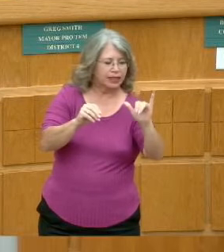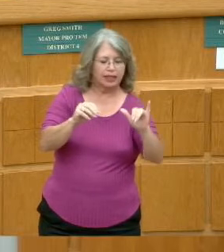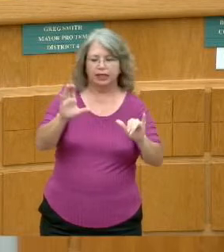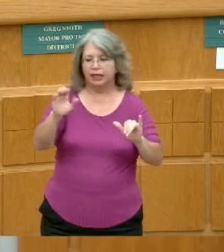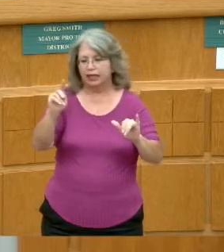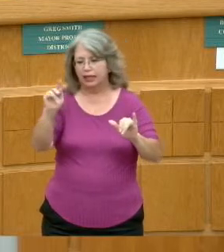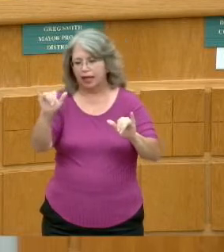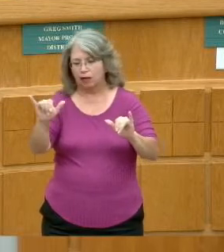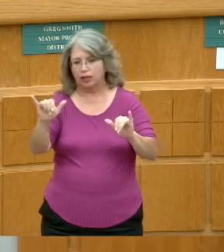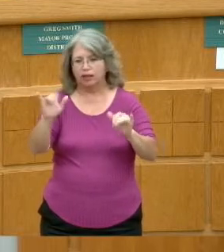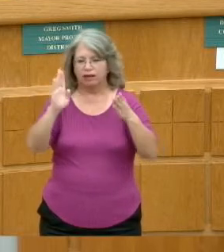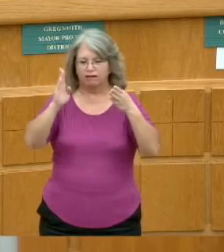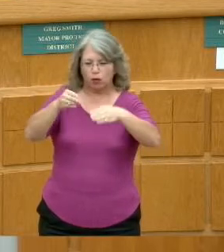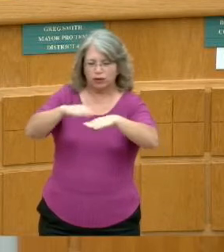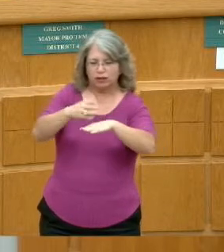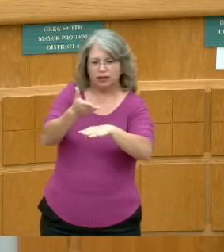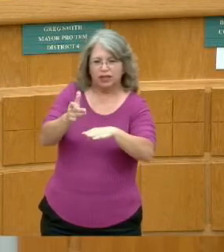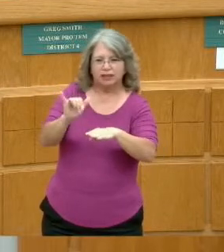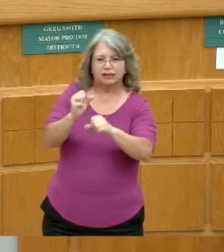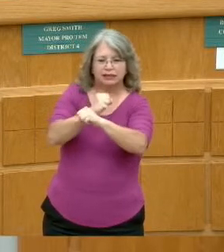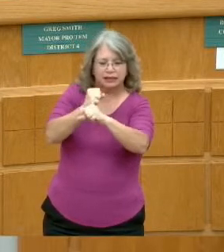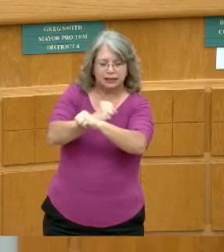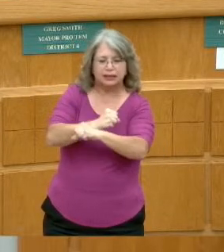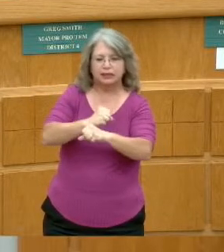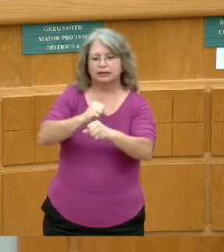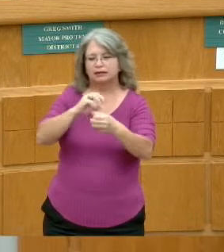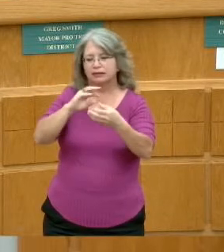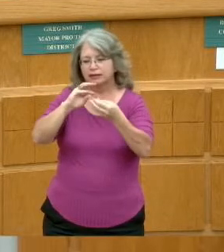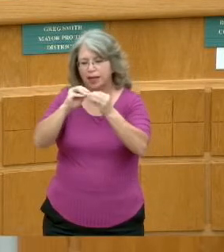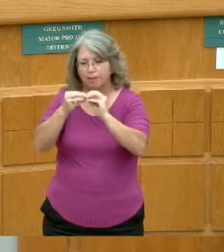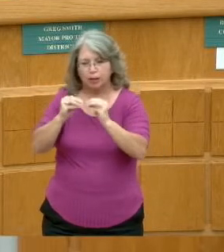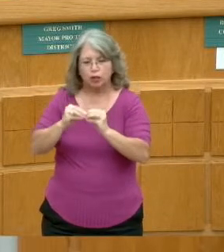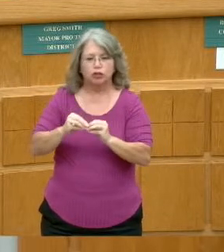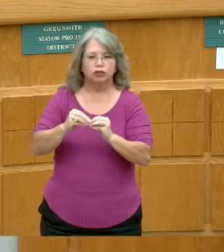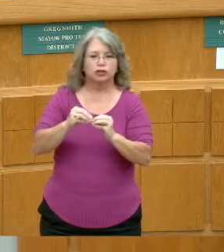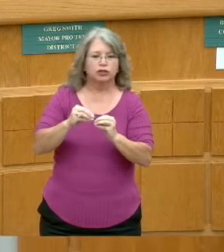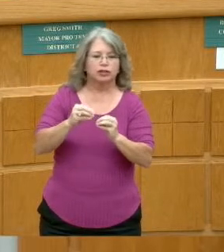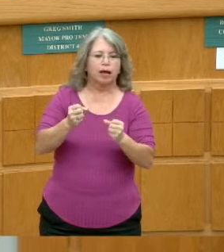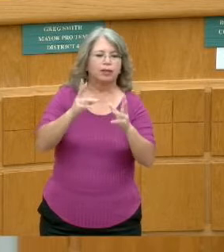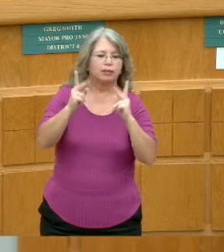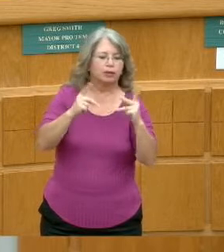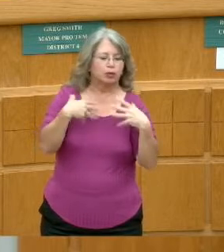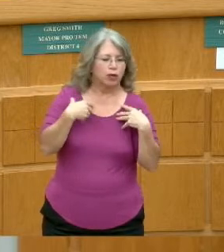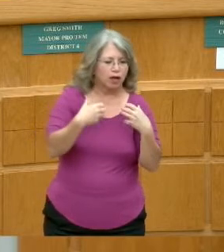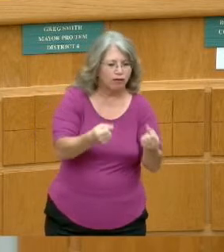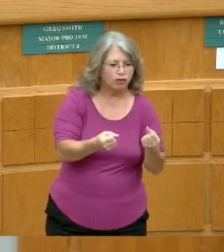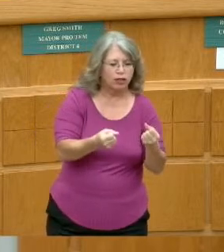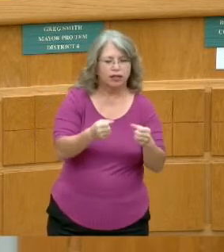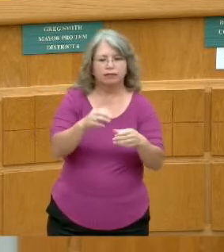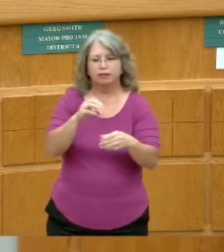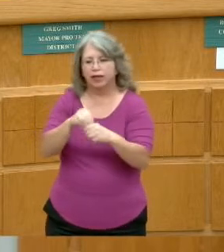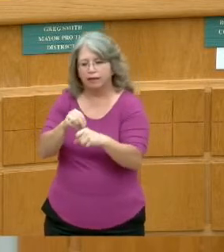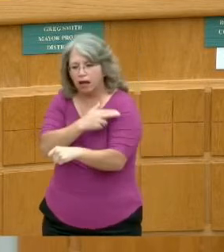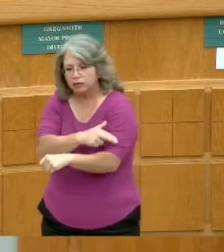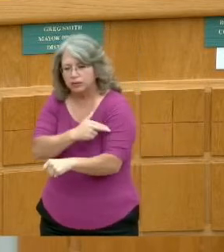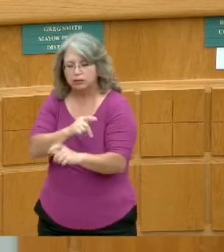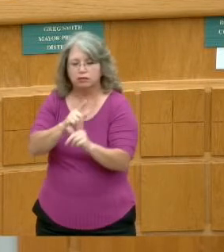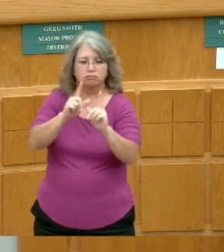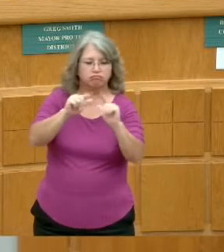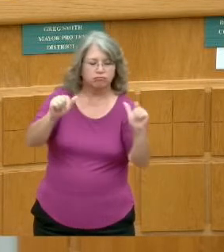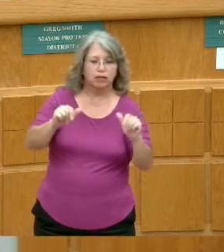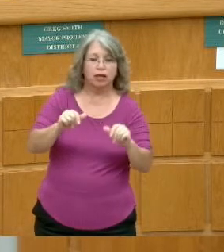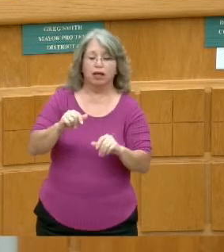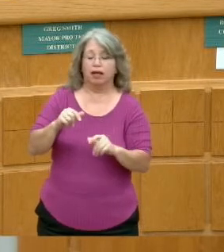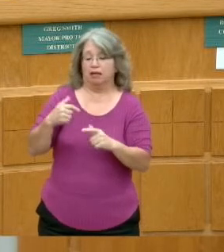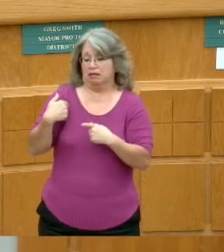our statistics, how many COVID cases were there or are there, how persons are recovering in the hospital. On Fridays, we had typically brought